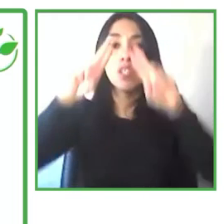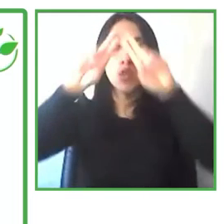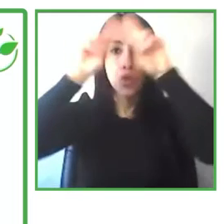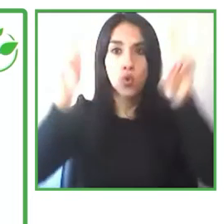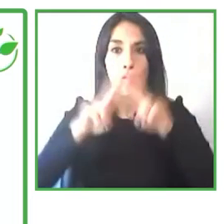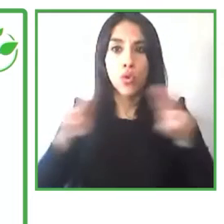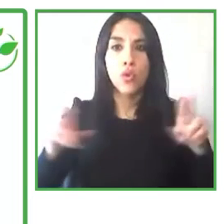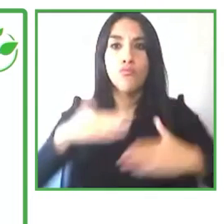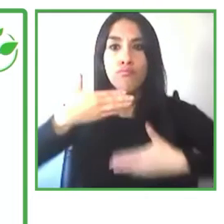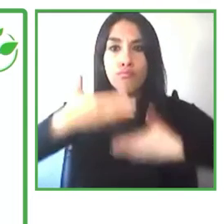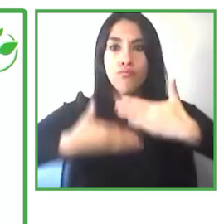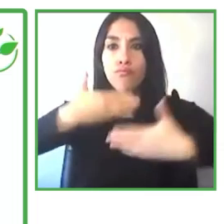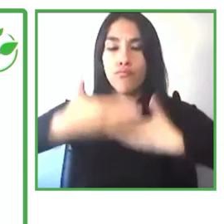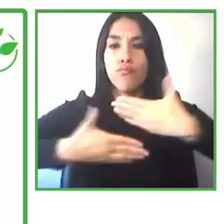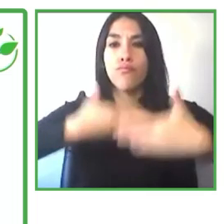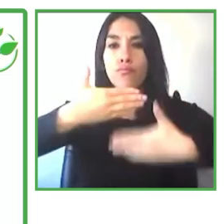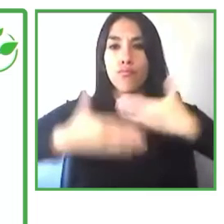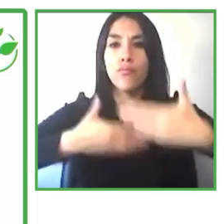Jose about the work in Paraguay.